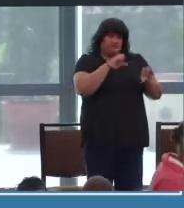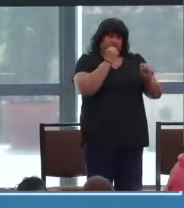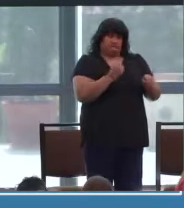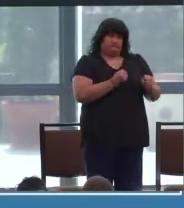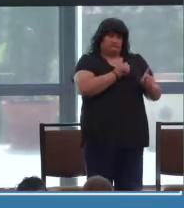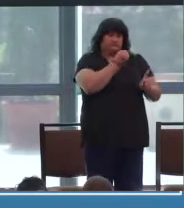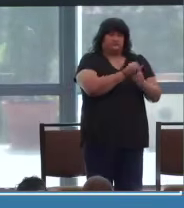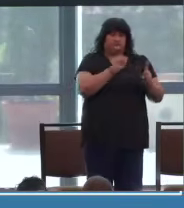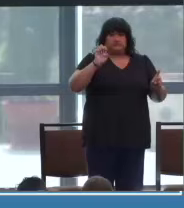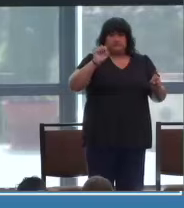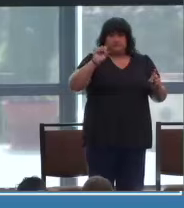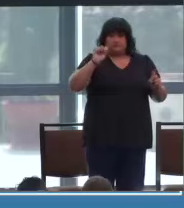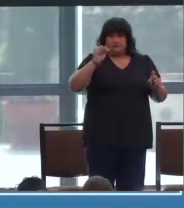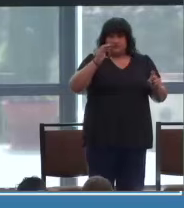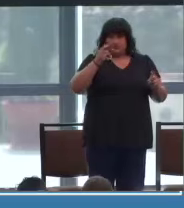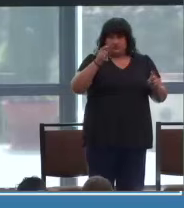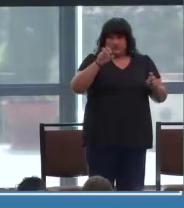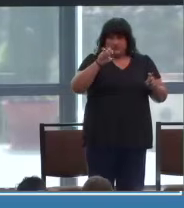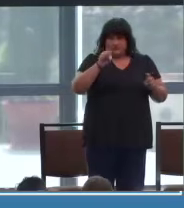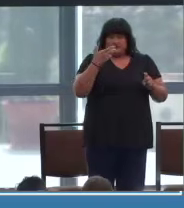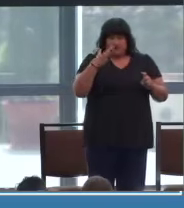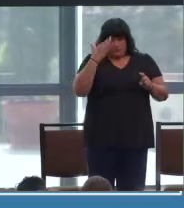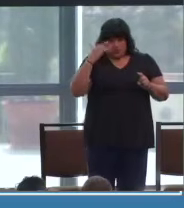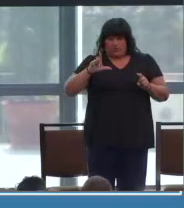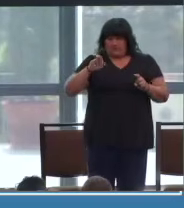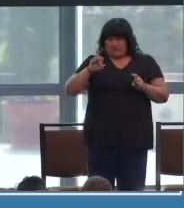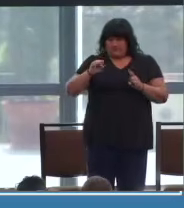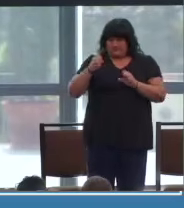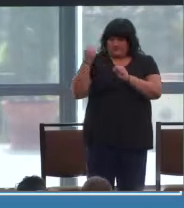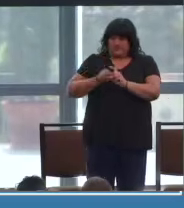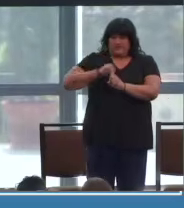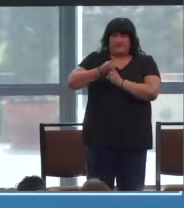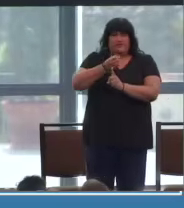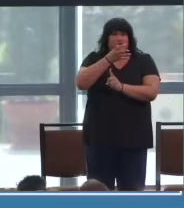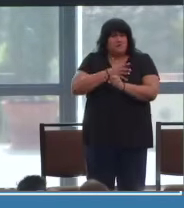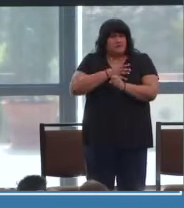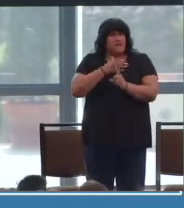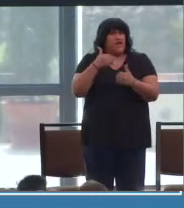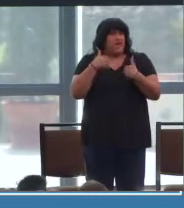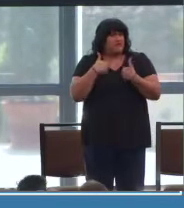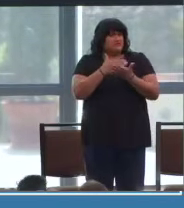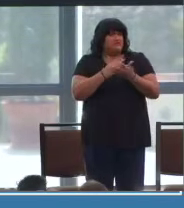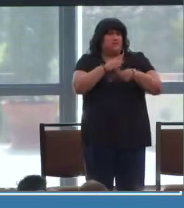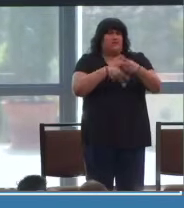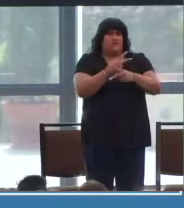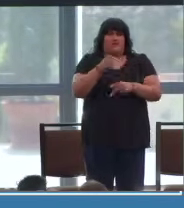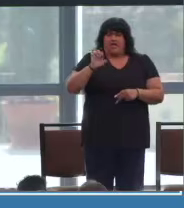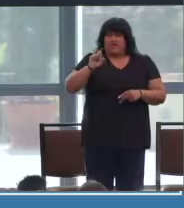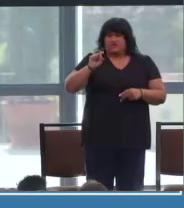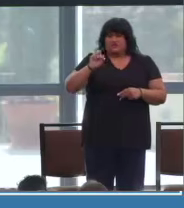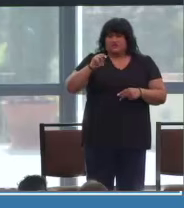because we know that lupus has such a strong predominance for women. So there's got to be some role that estrogen